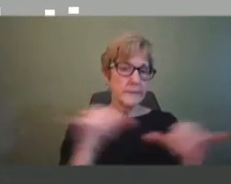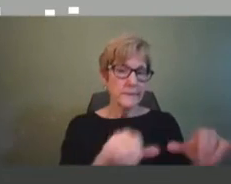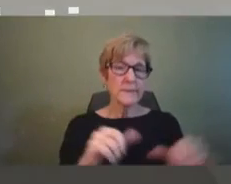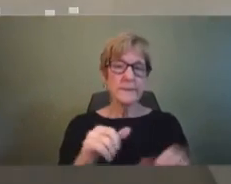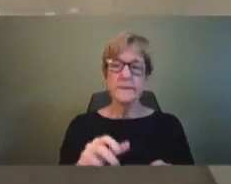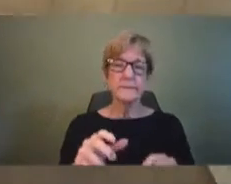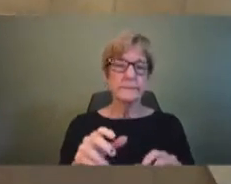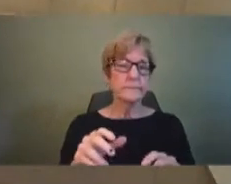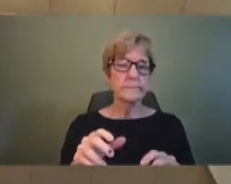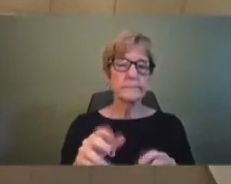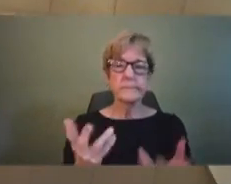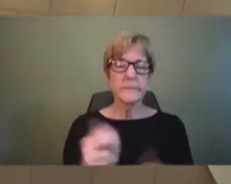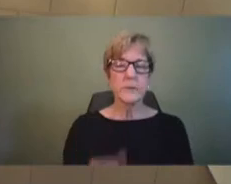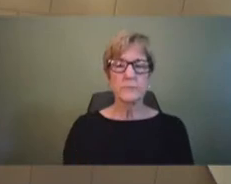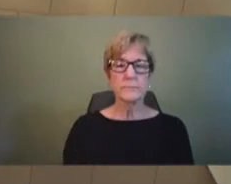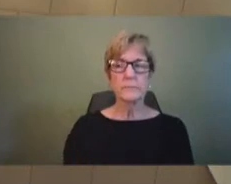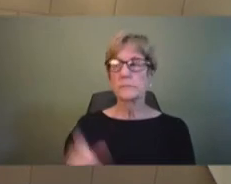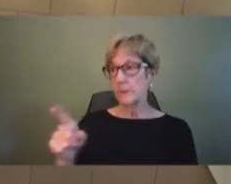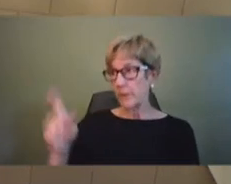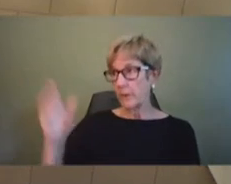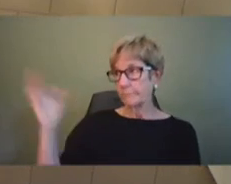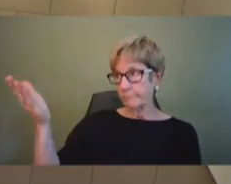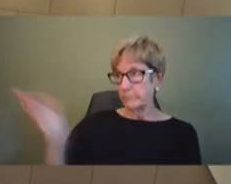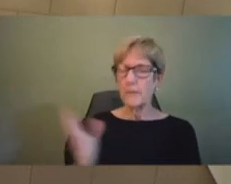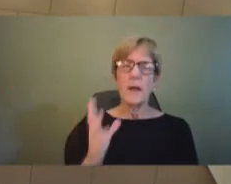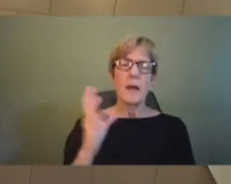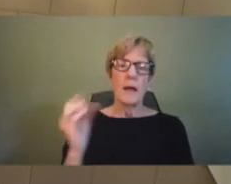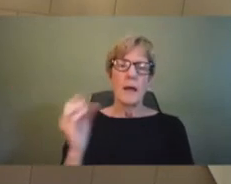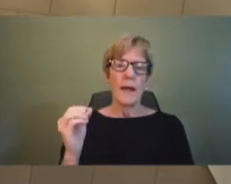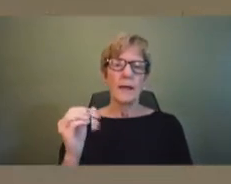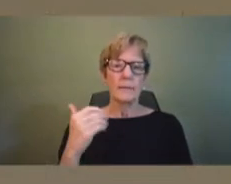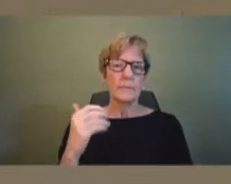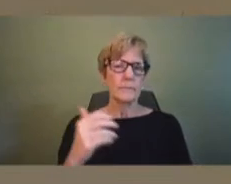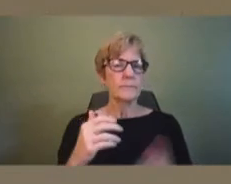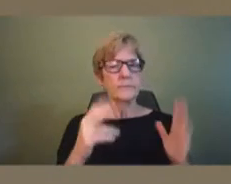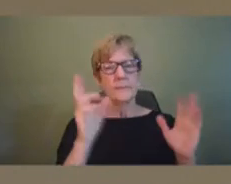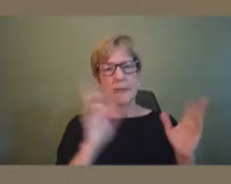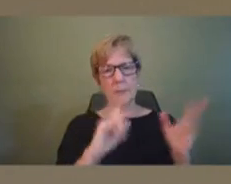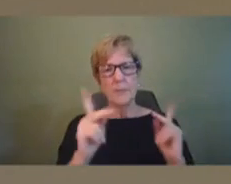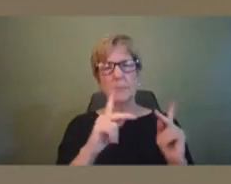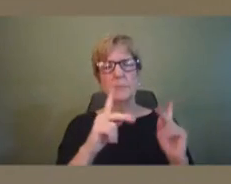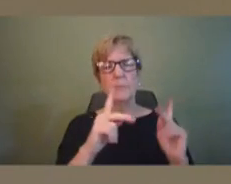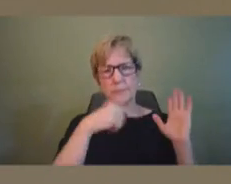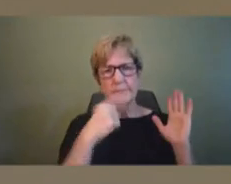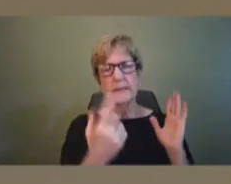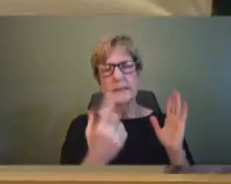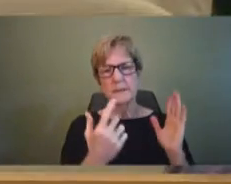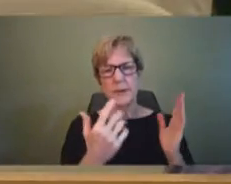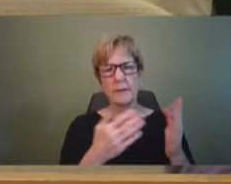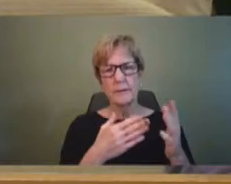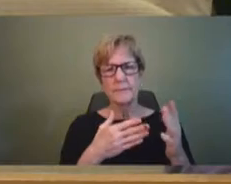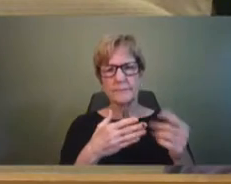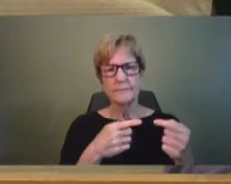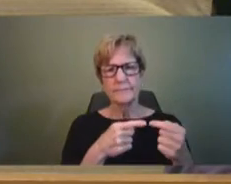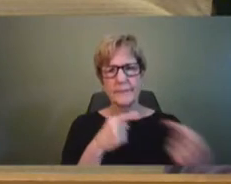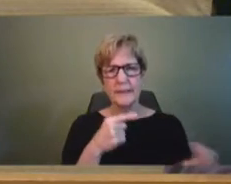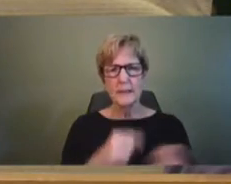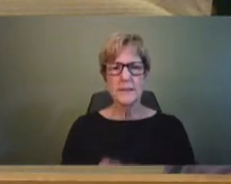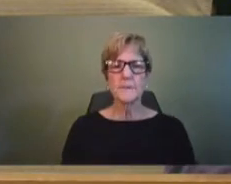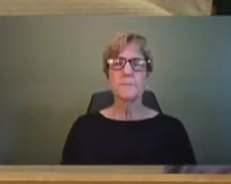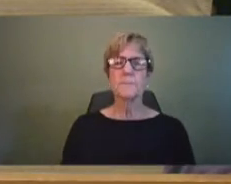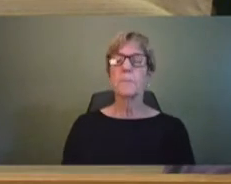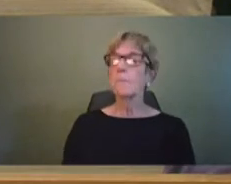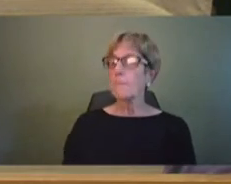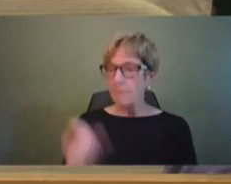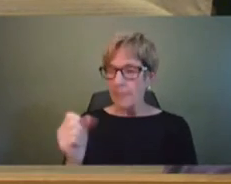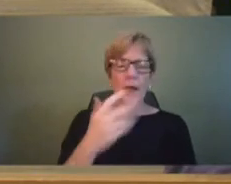after petitioner presentation and uh presentation by members of the public thank you all right Mr Brown good evening Madame mayor uh council